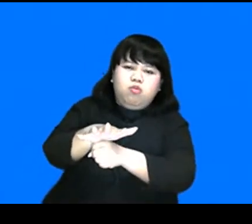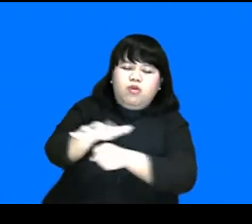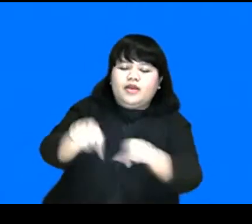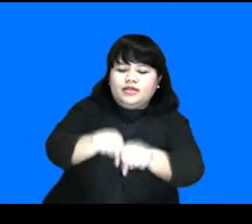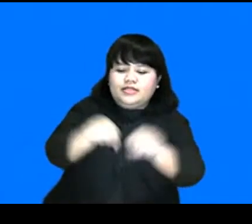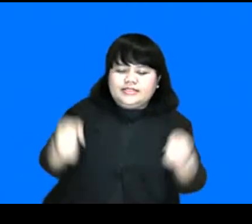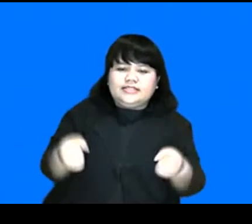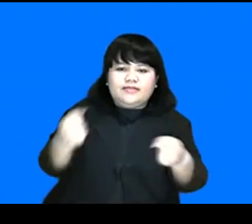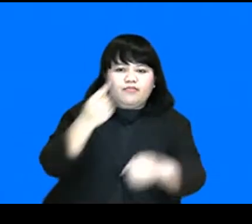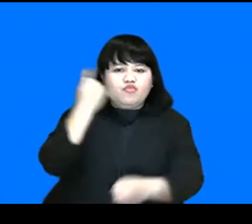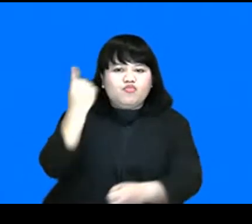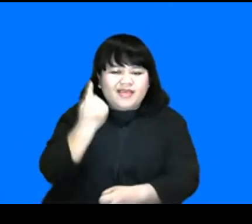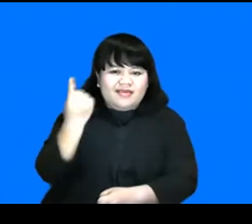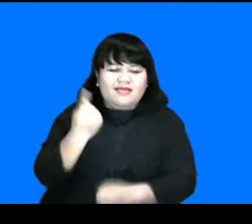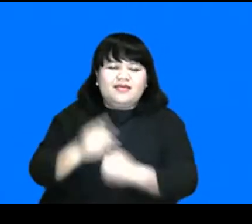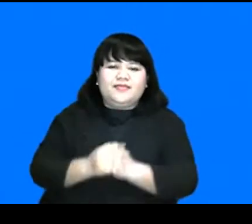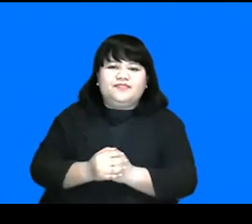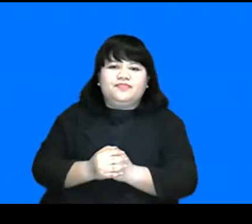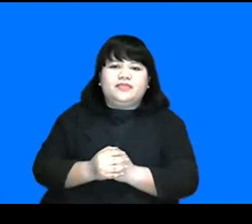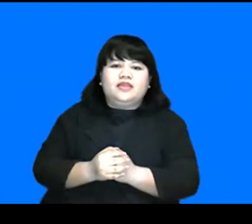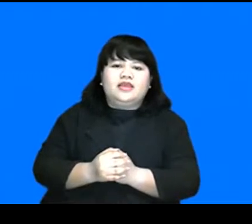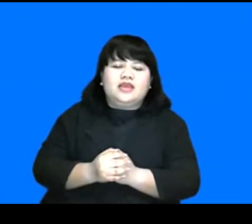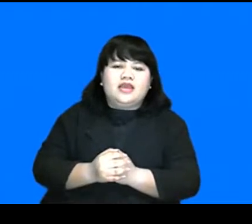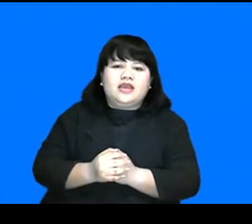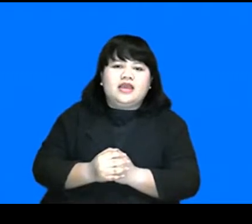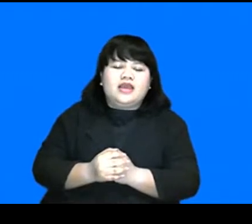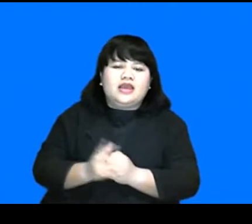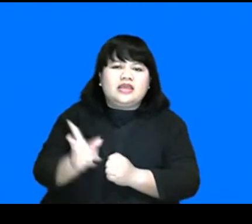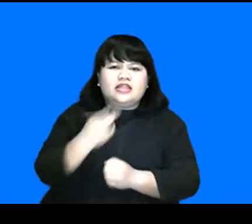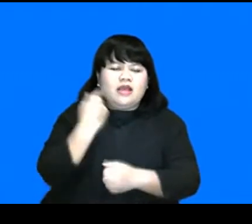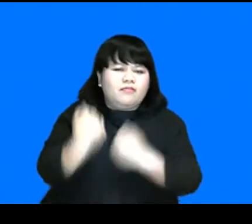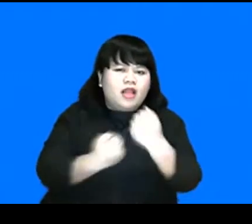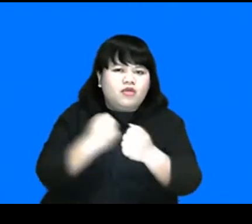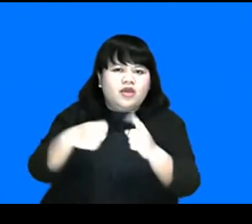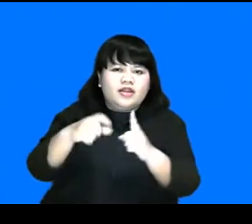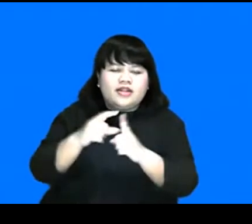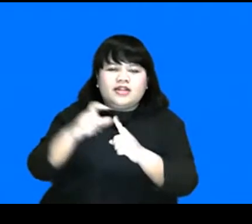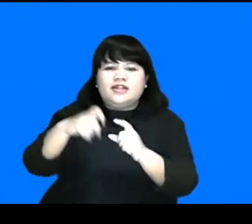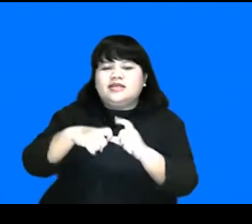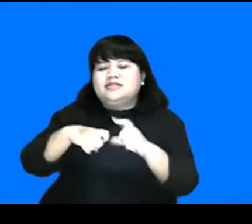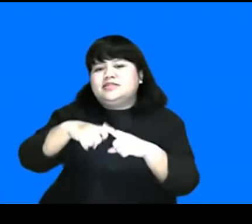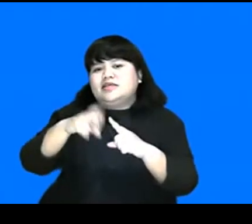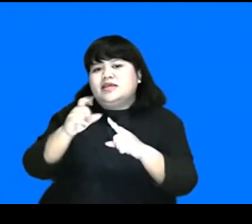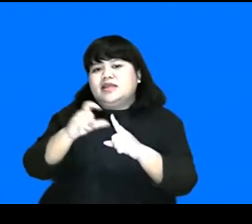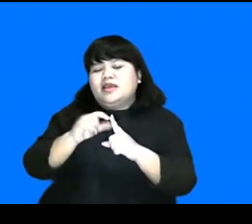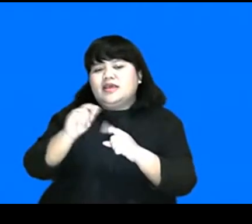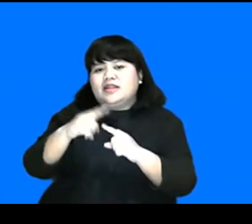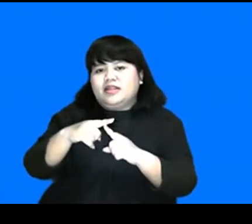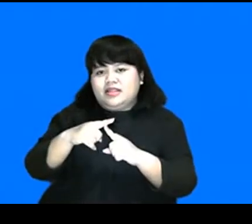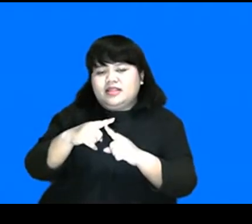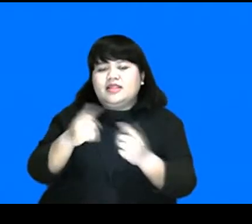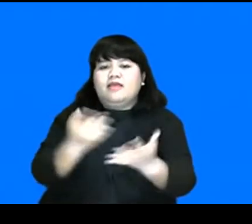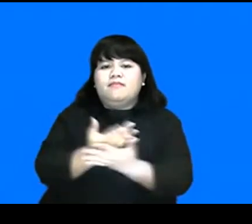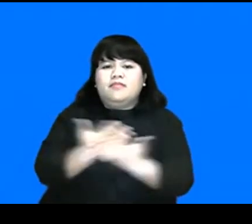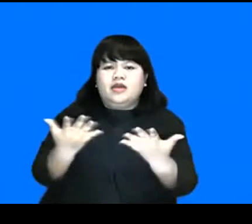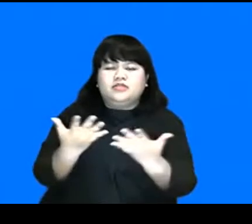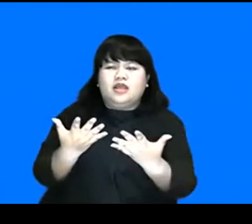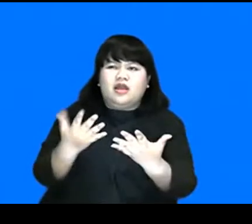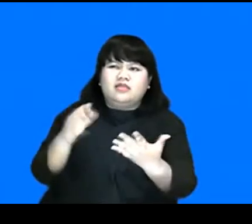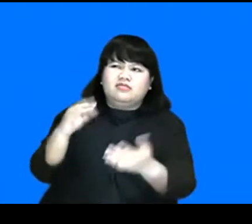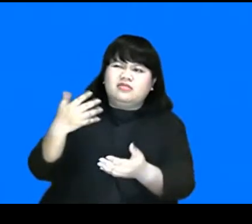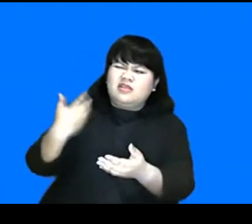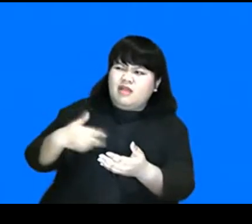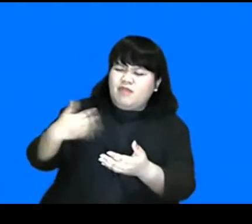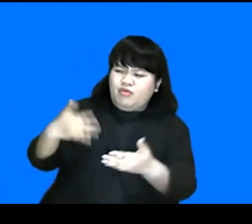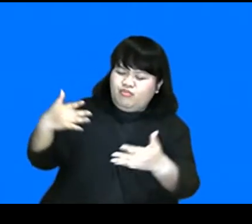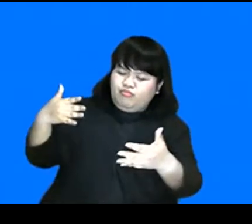it, the poorest also, you know, don't want to go there. Mm-hmm. So once you have discredited, it's very easy for you to withdraw.